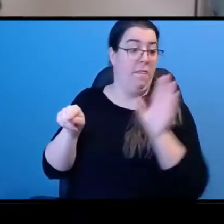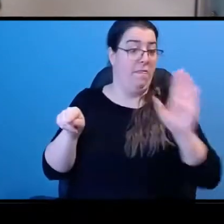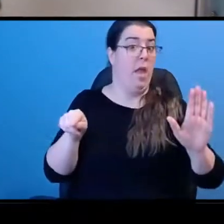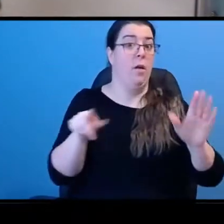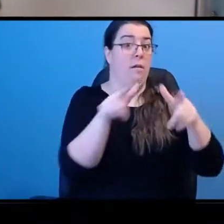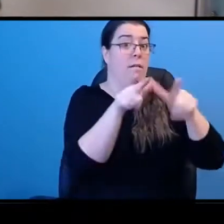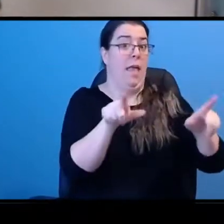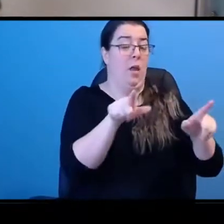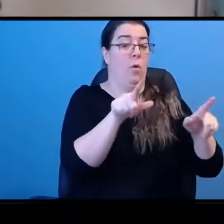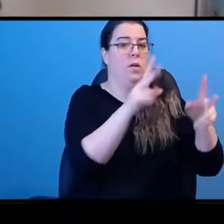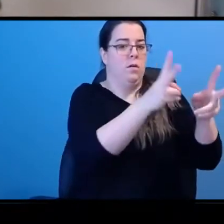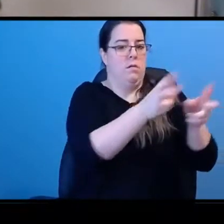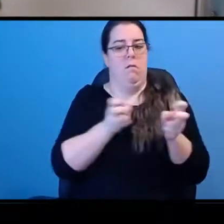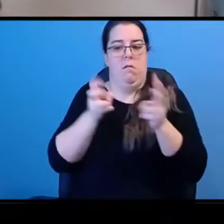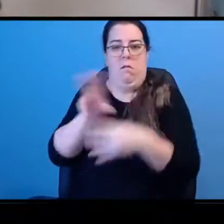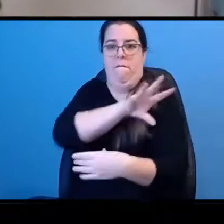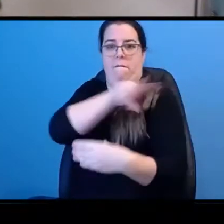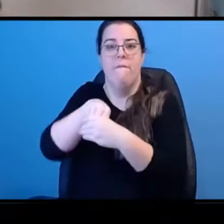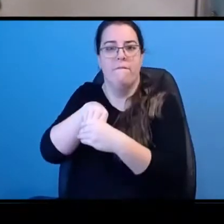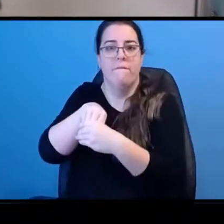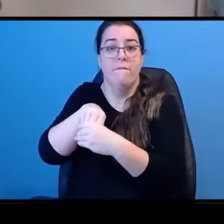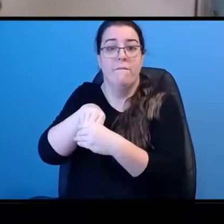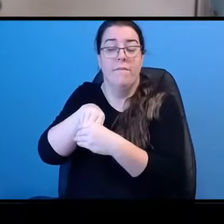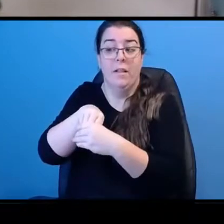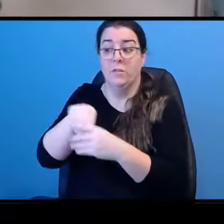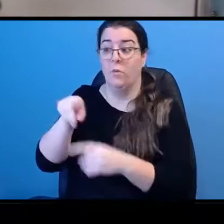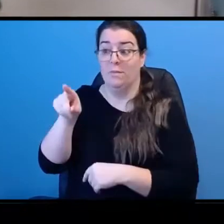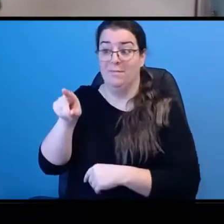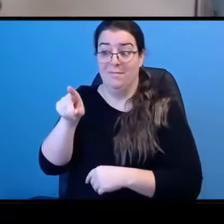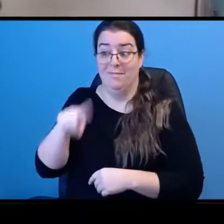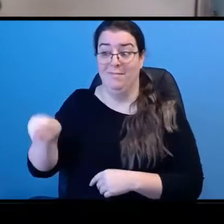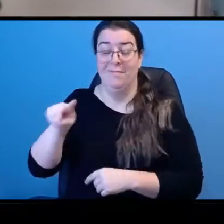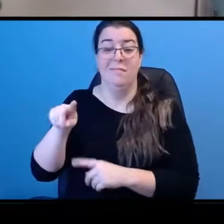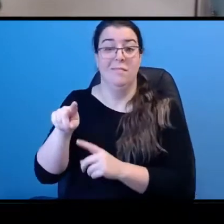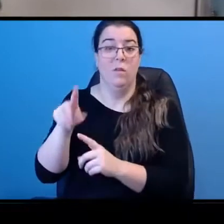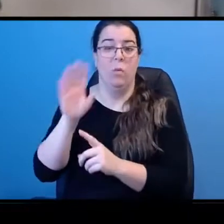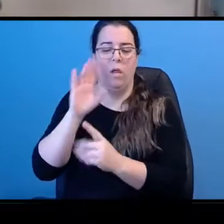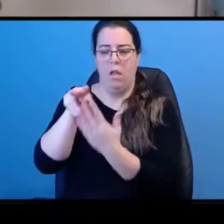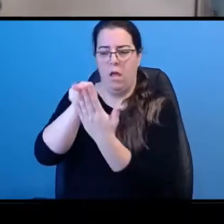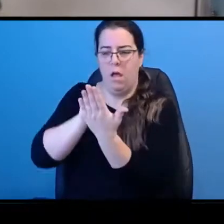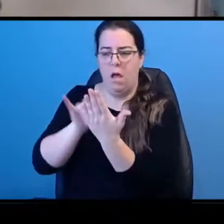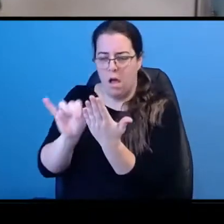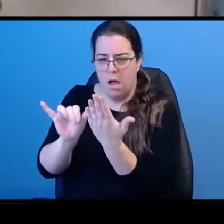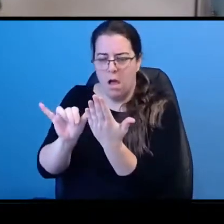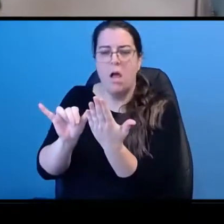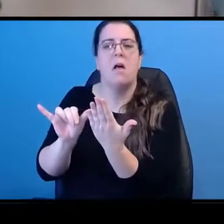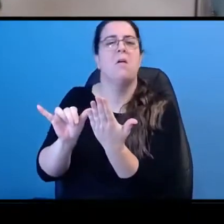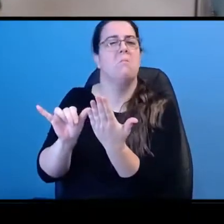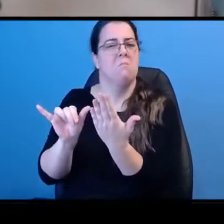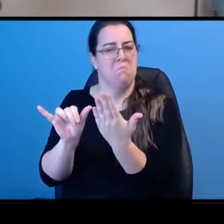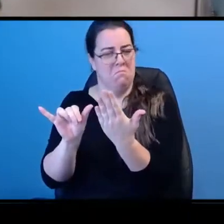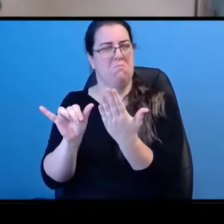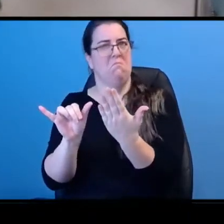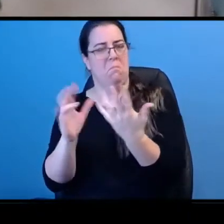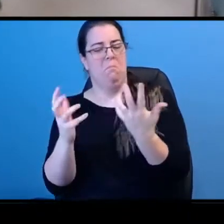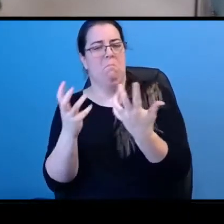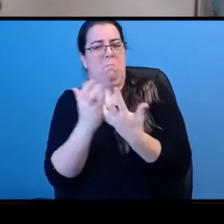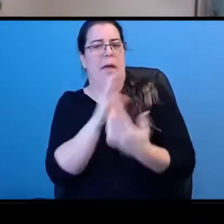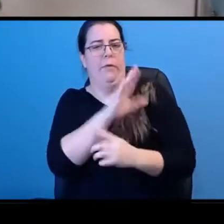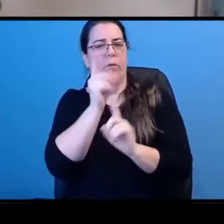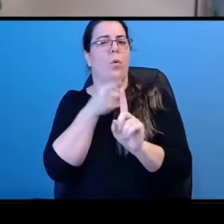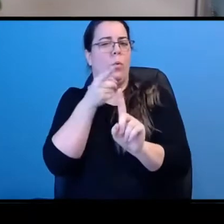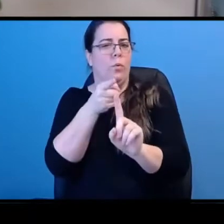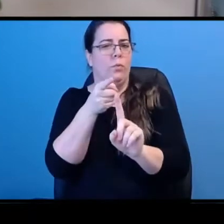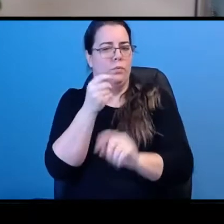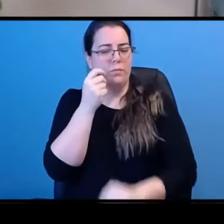the things that they're asking for exactly in my writing, so that it makes sense, and just shows them that